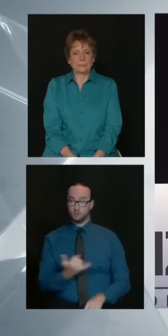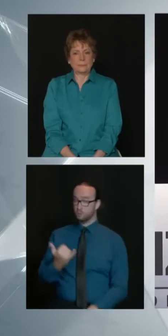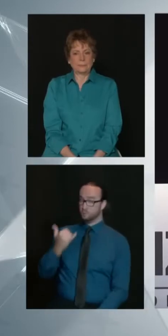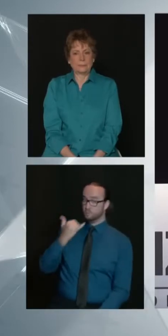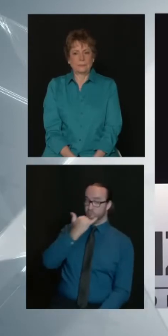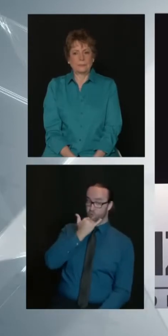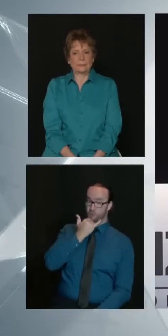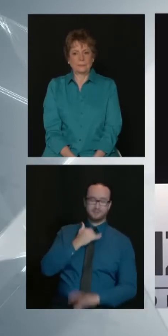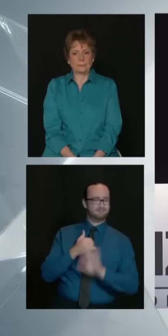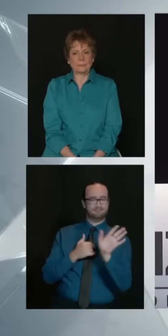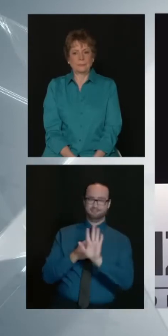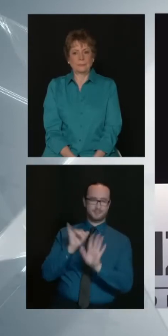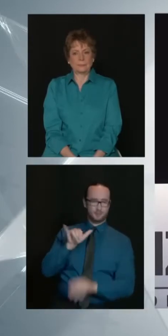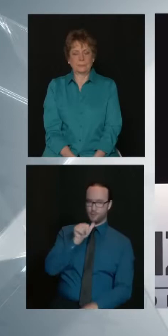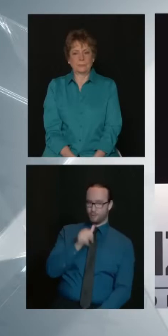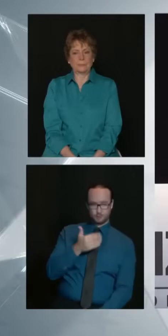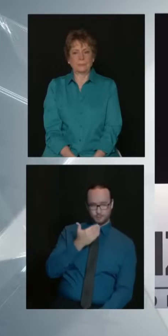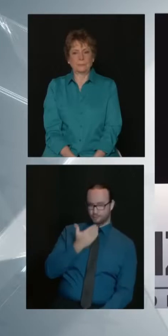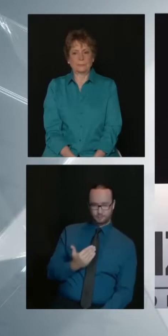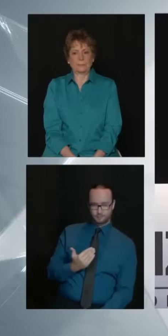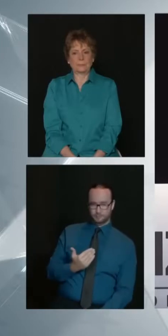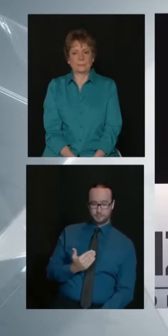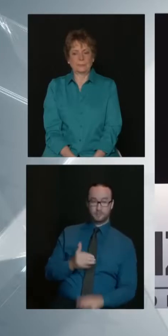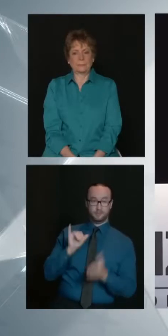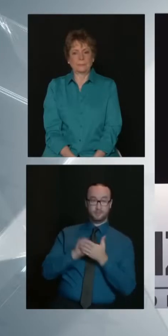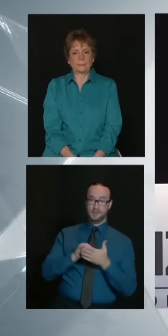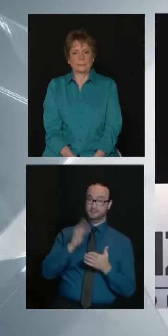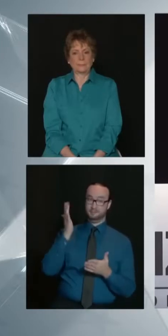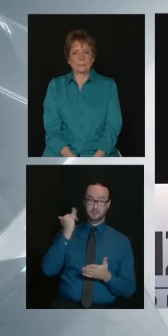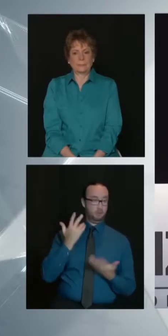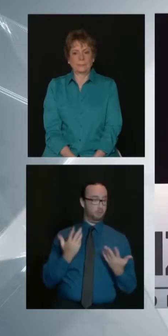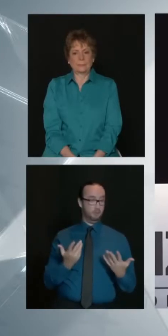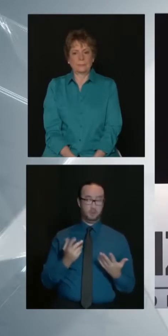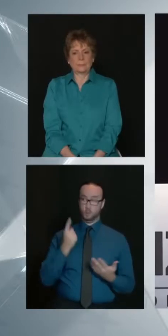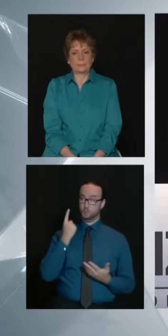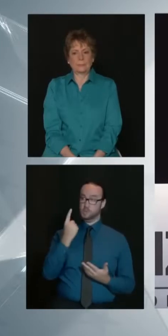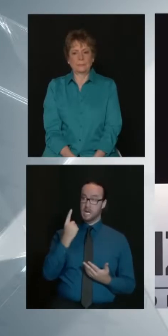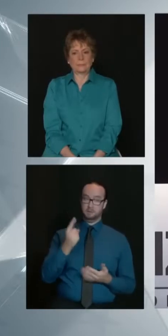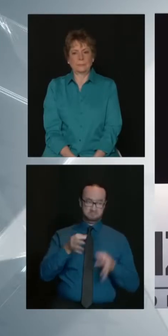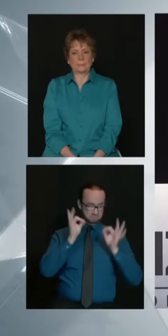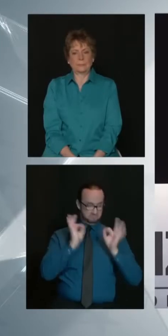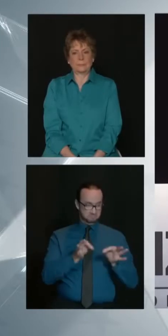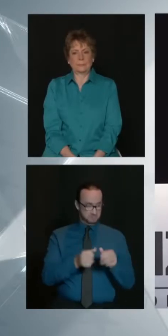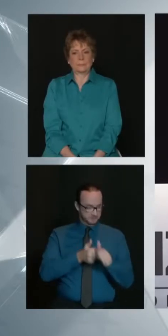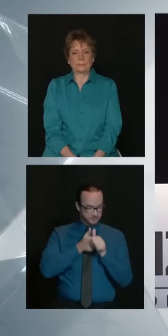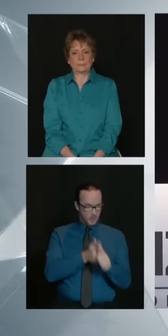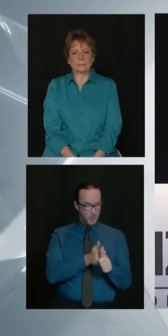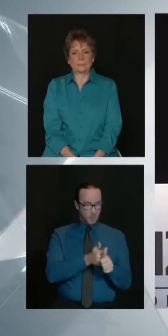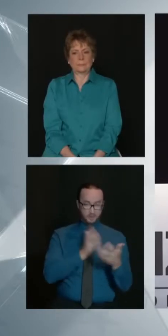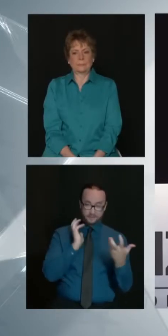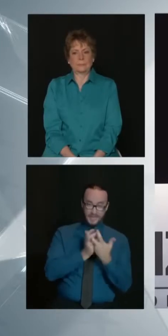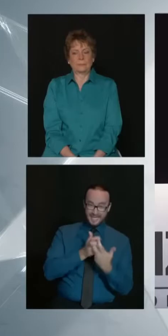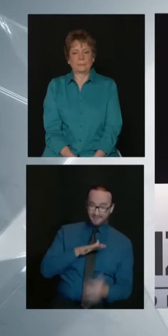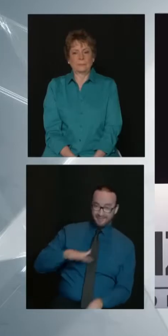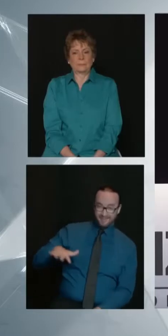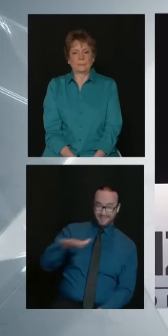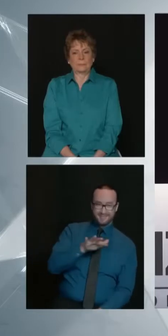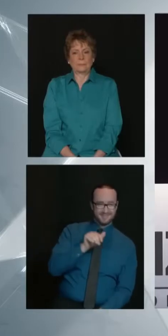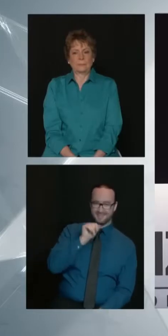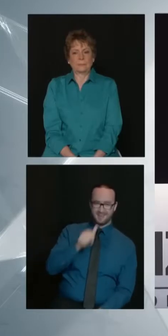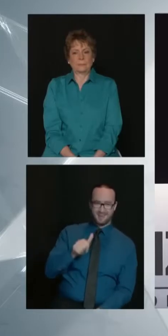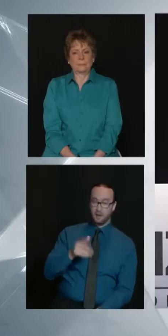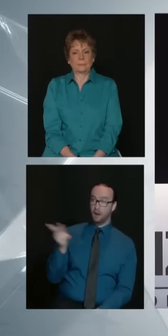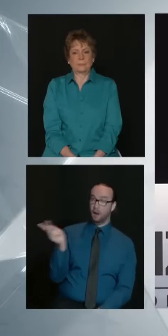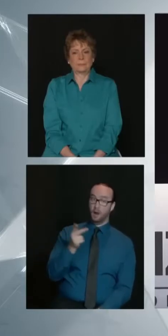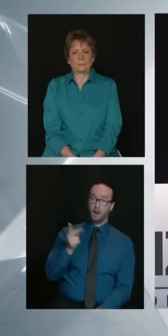why a one-size-fits-all solution is a terrible idea. We're going to be fighting about it forever. Congress